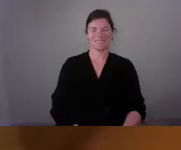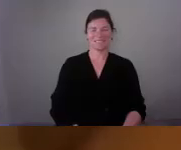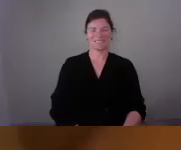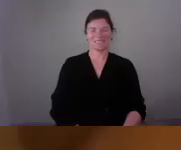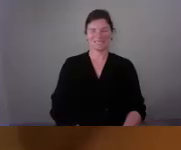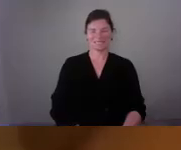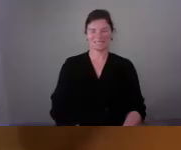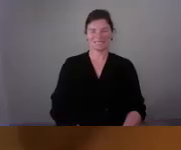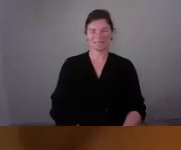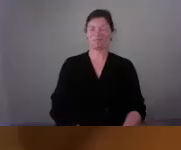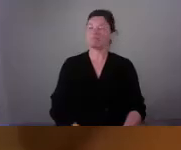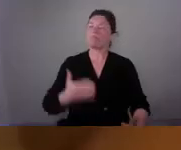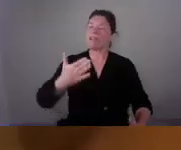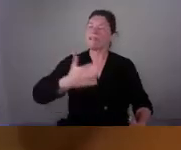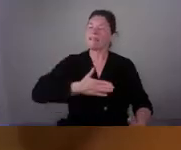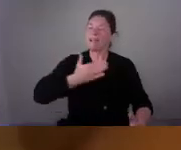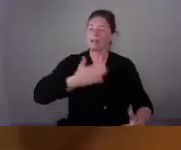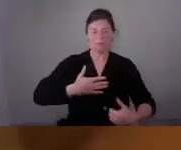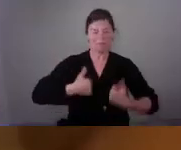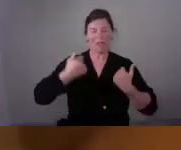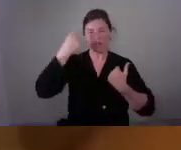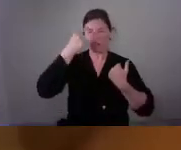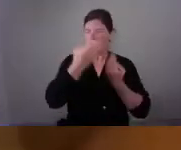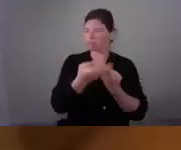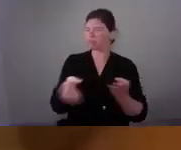for everybody.